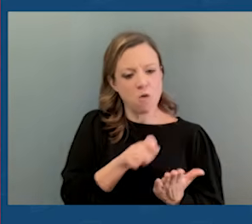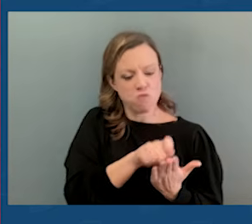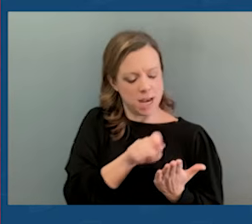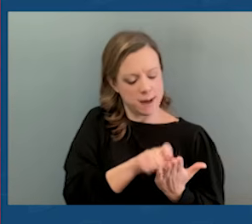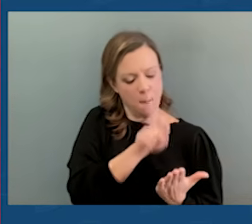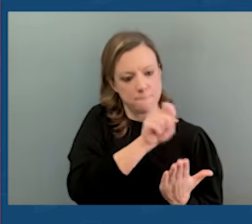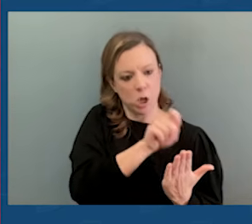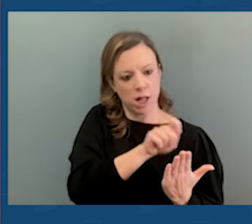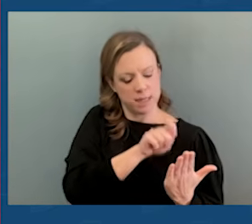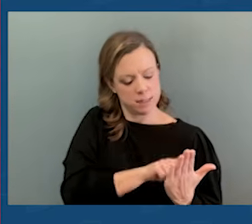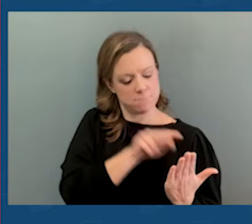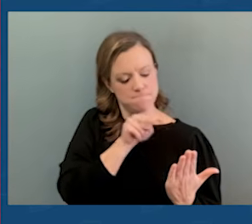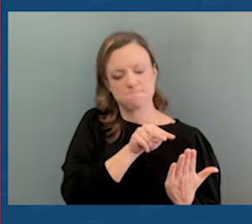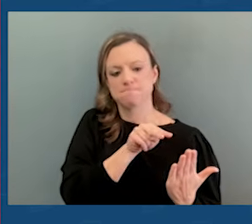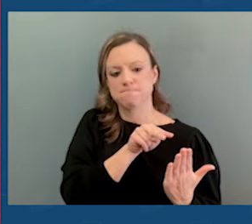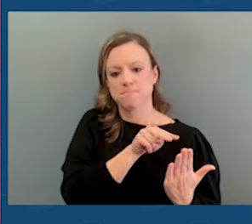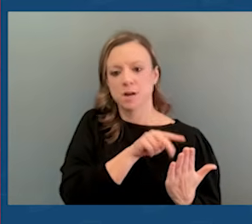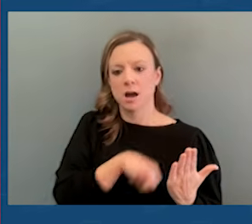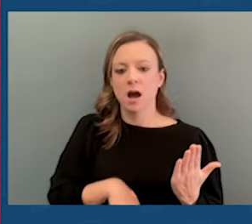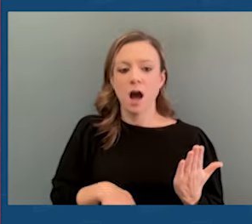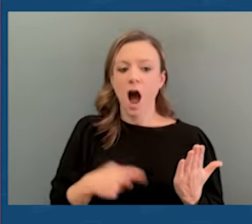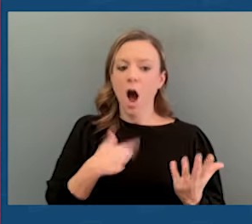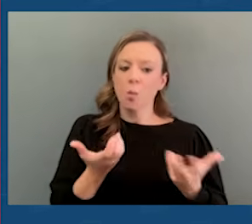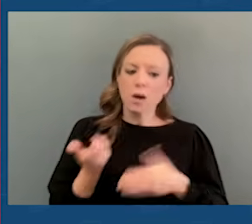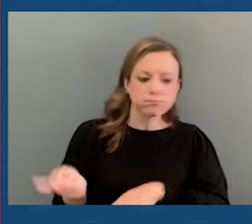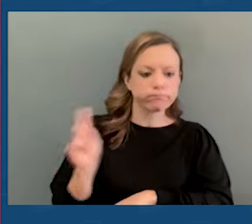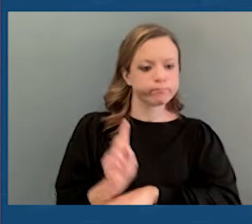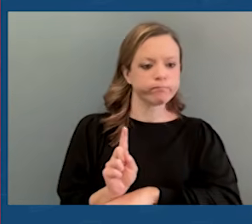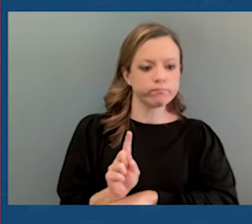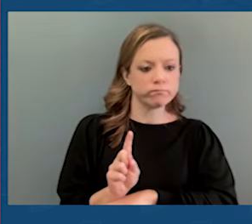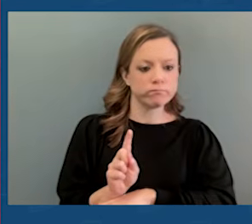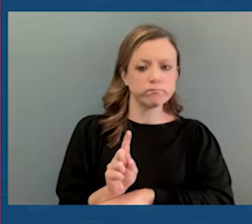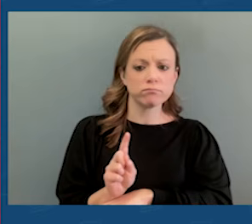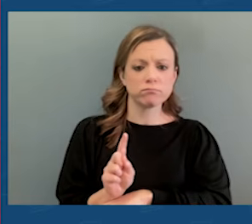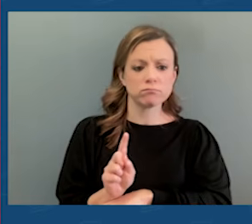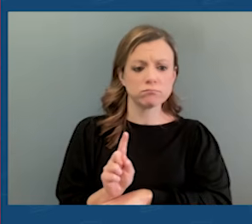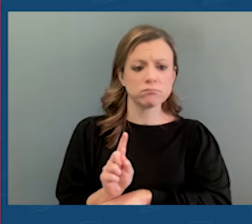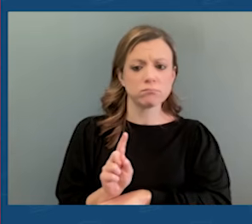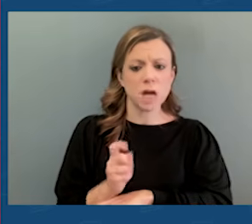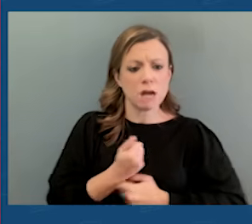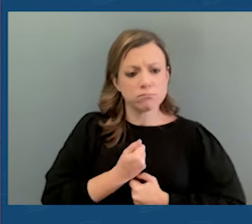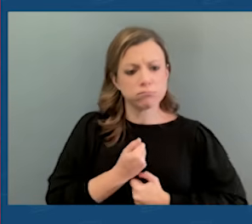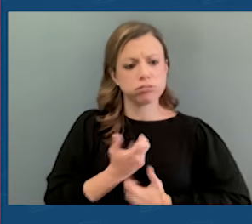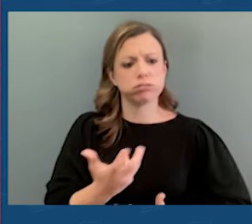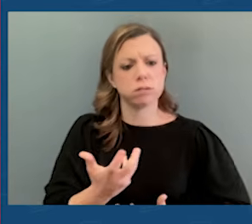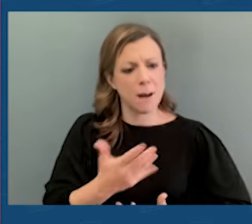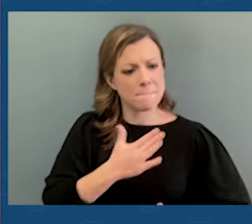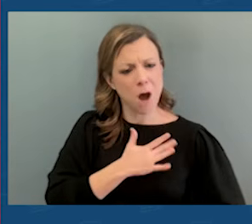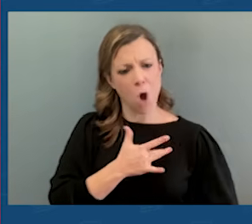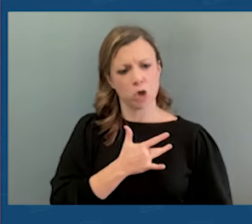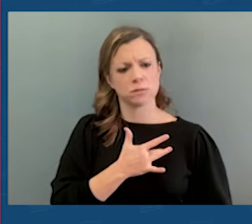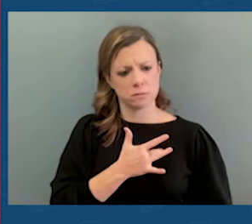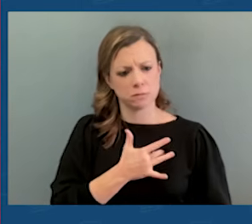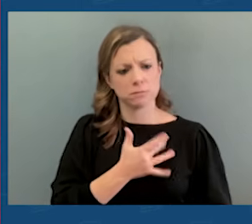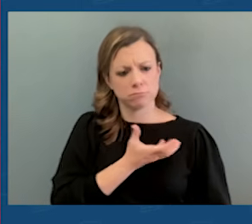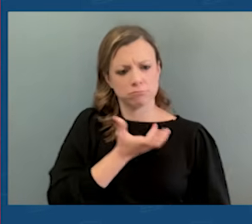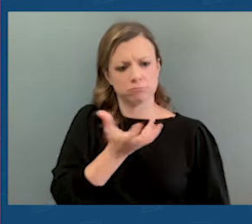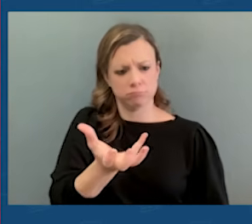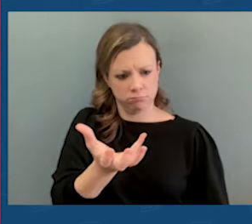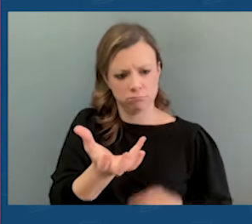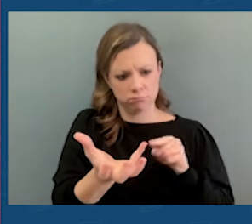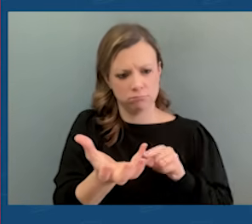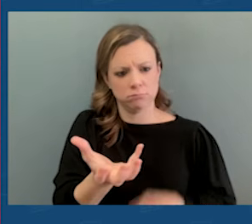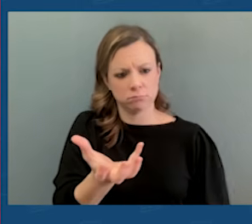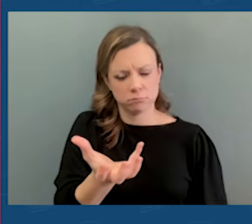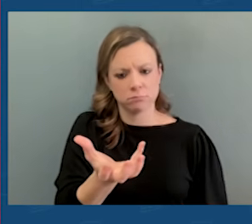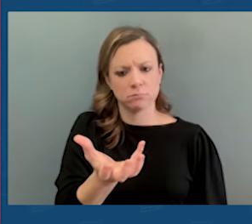read prepared speeches. But I really just want to get up here and speak from what the heart told me to speak to today. So there's a lot of things that